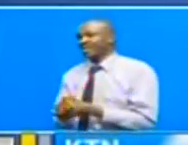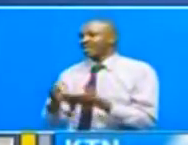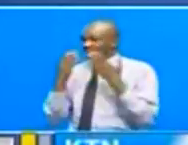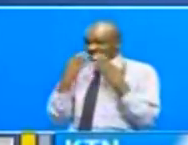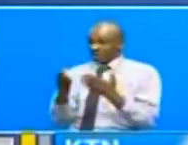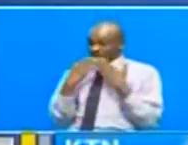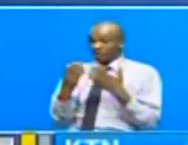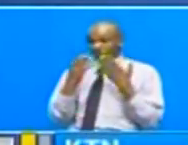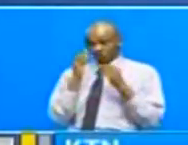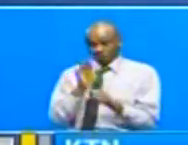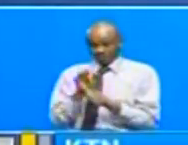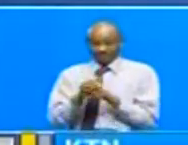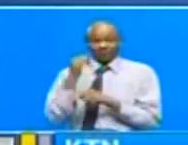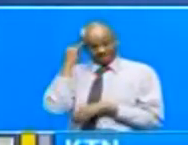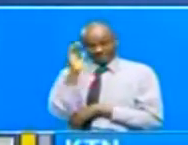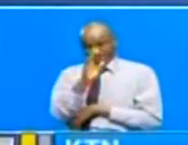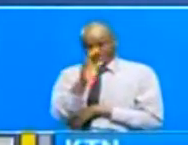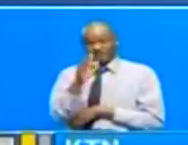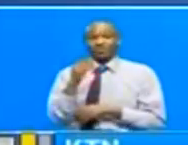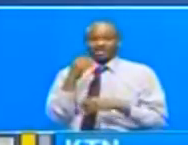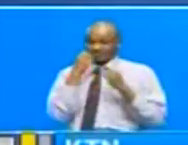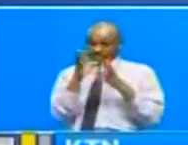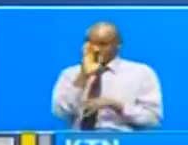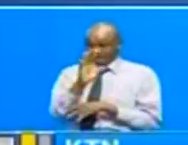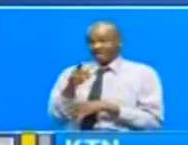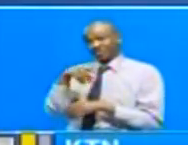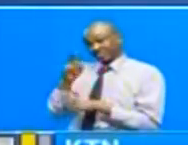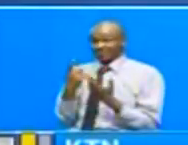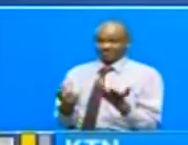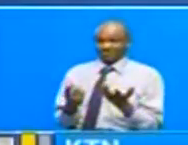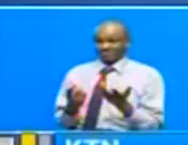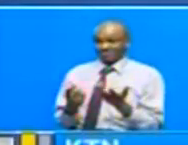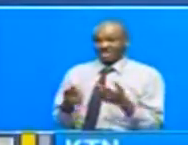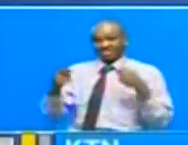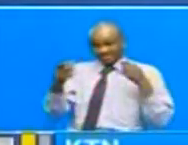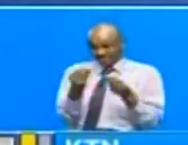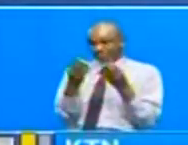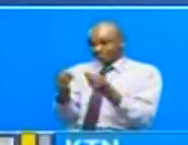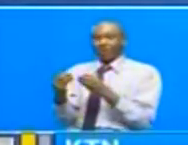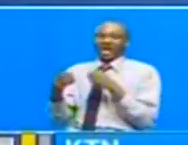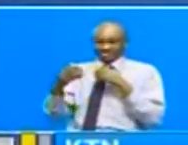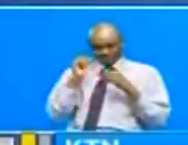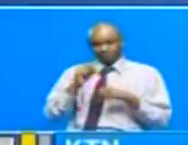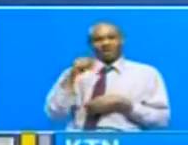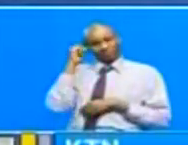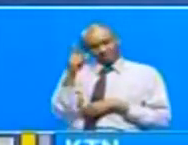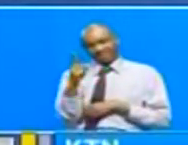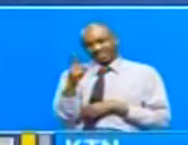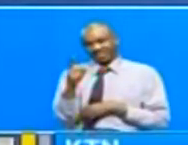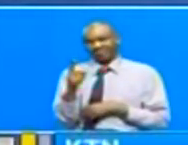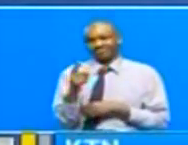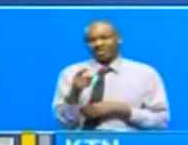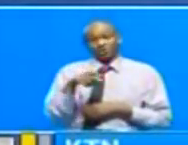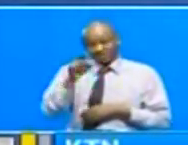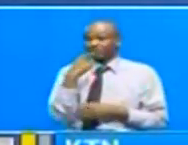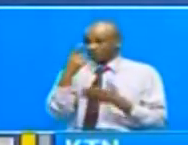us those insights, gentlemen. And thank you also for keeping it simple enough for us to understand. Essentially,